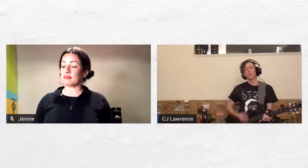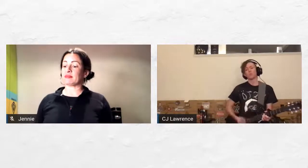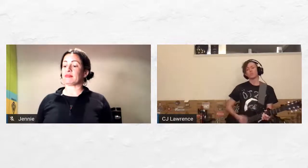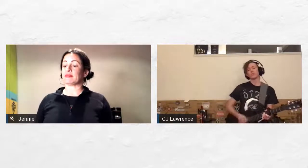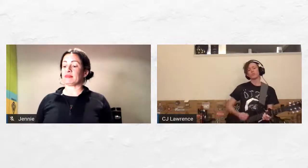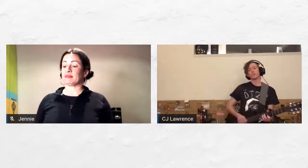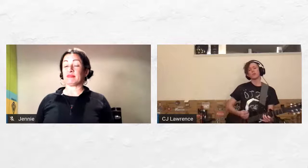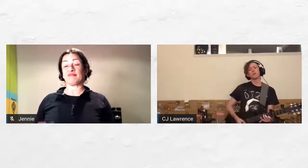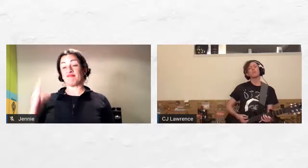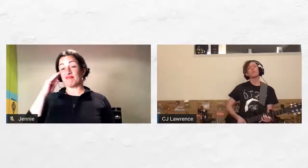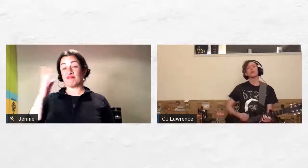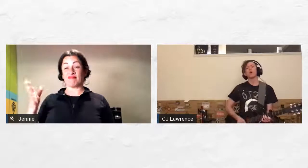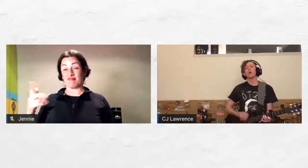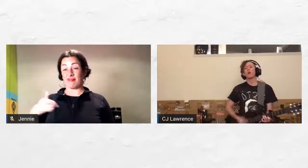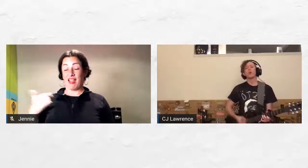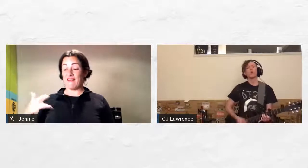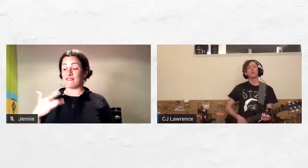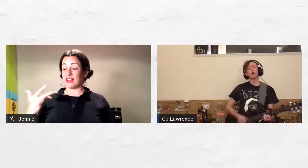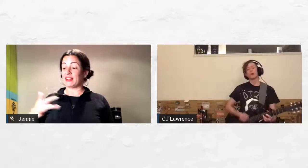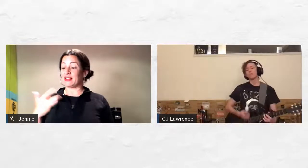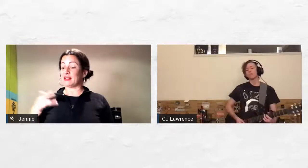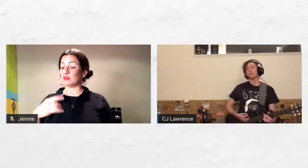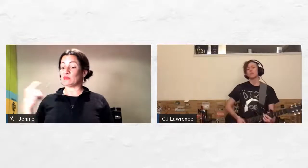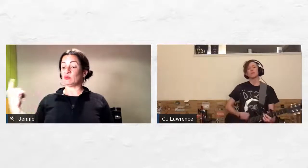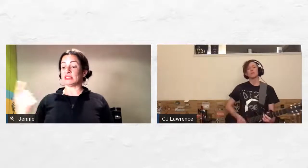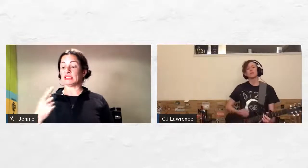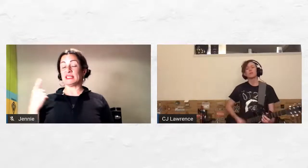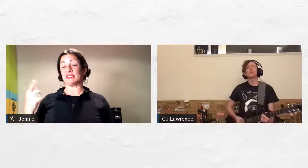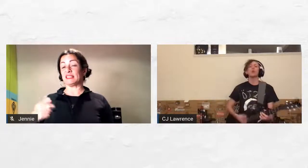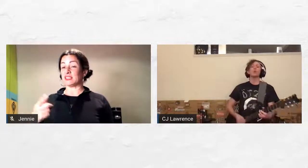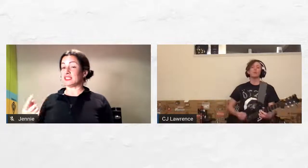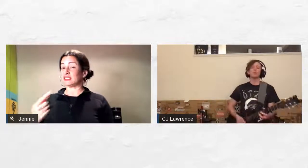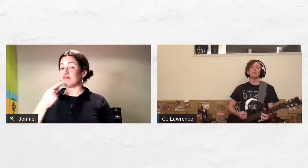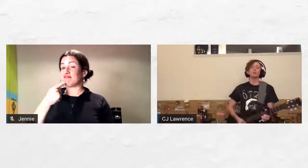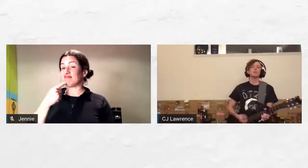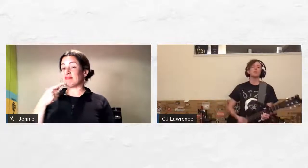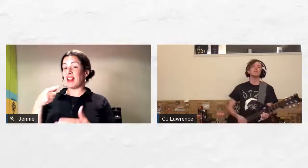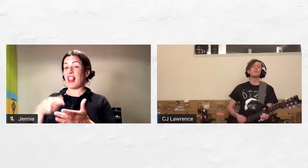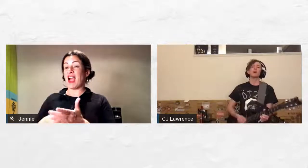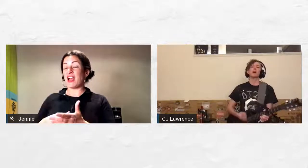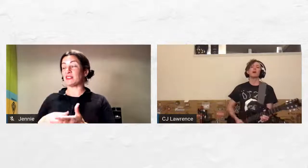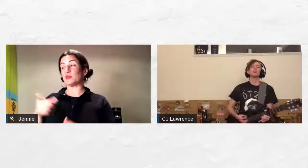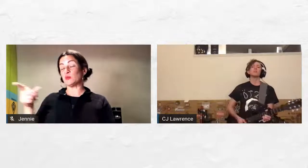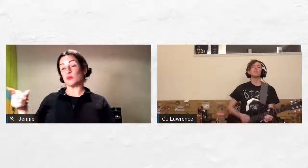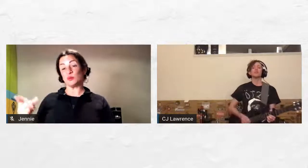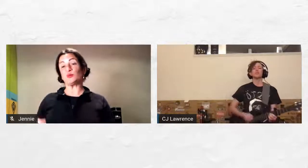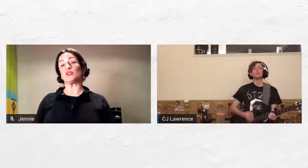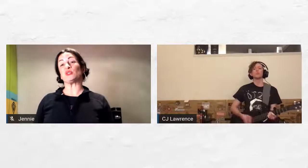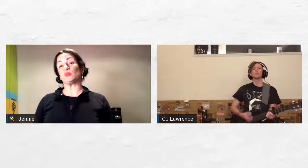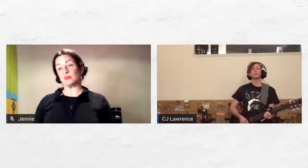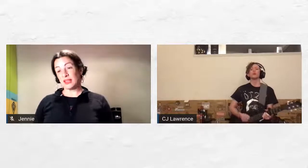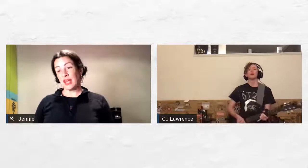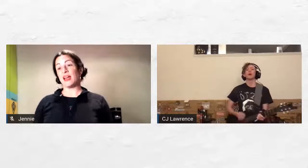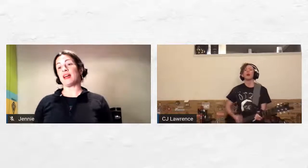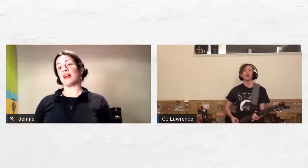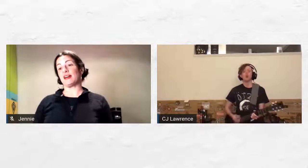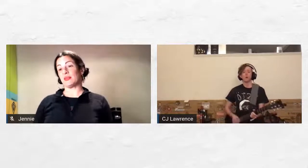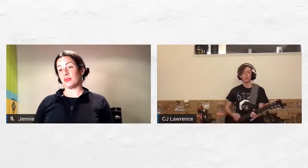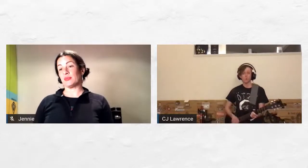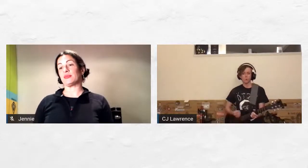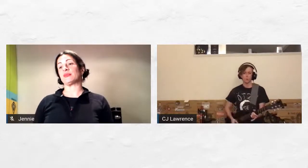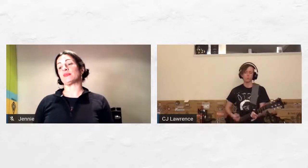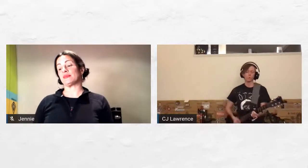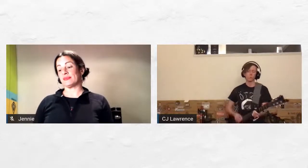But I want you to know I think we let you